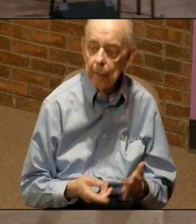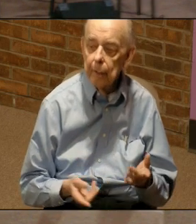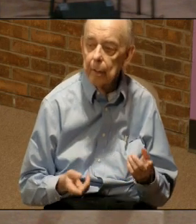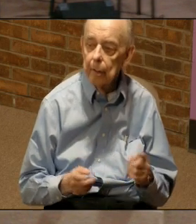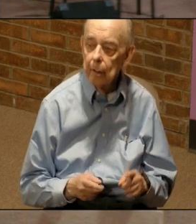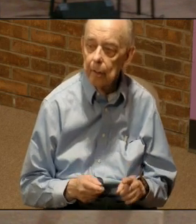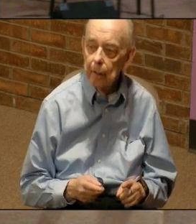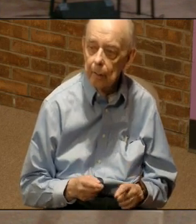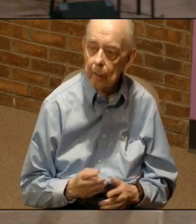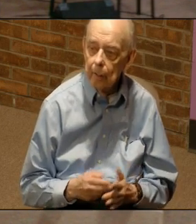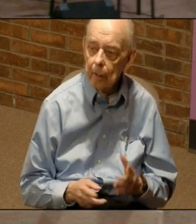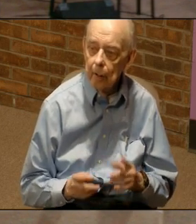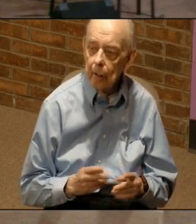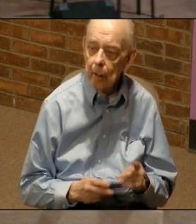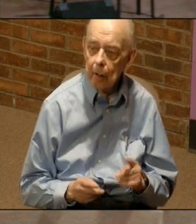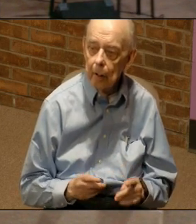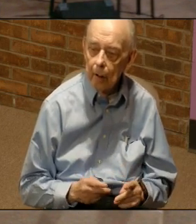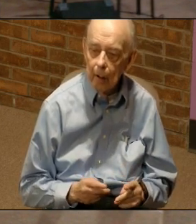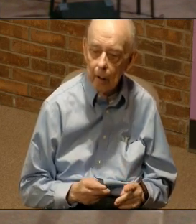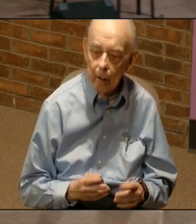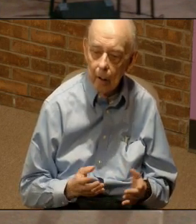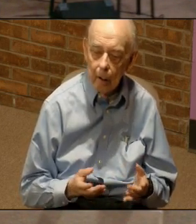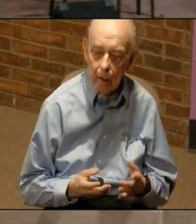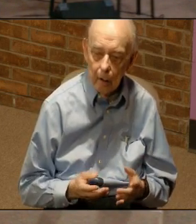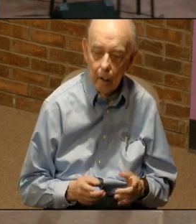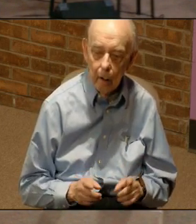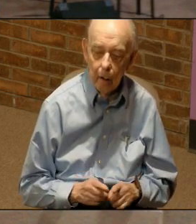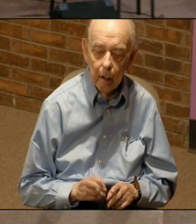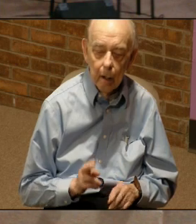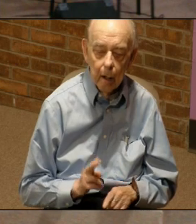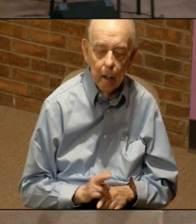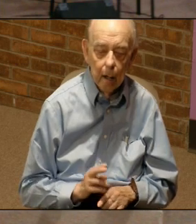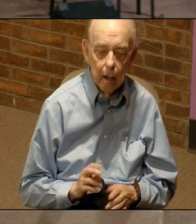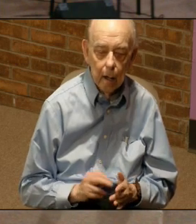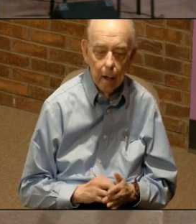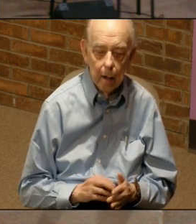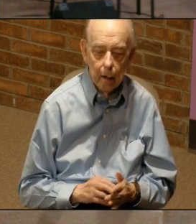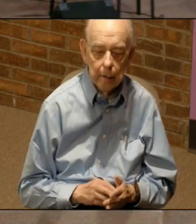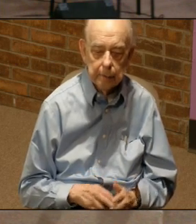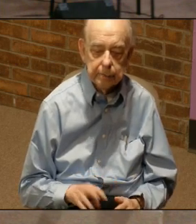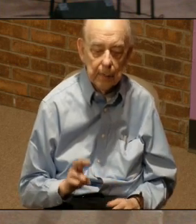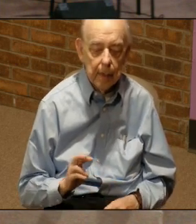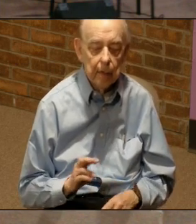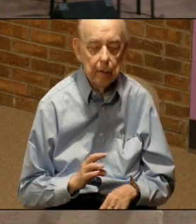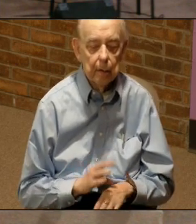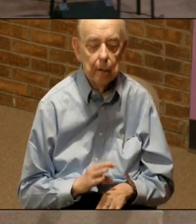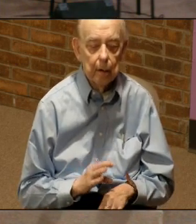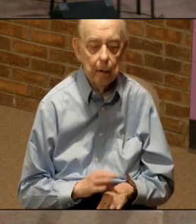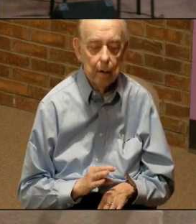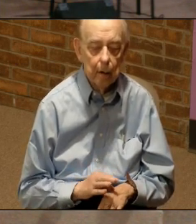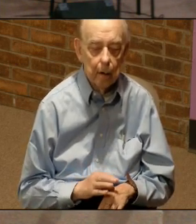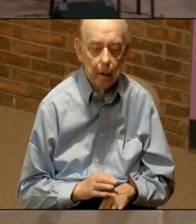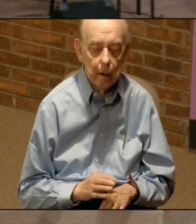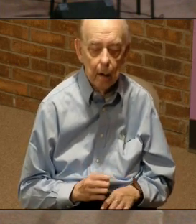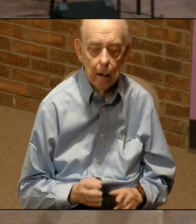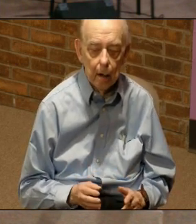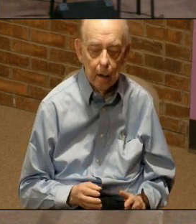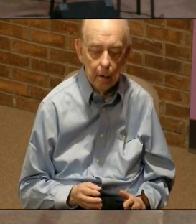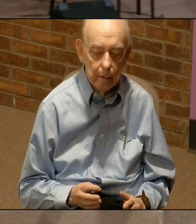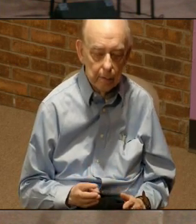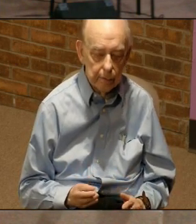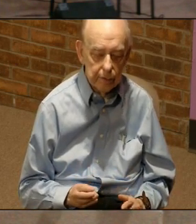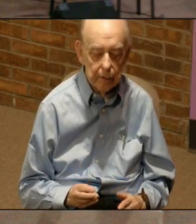on. Some people want to also use this as the 7 churches or the 7 layers of